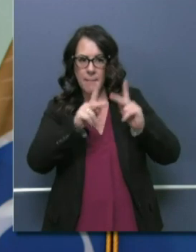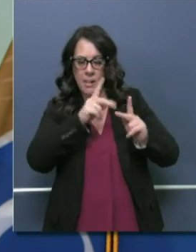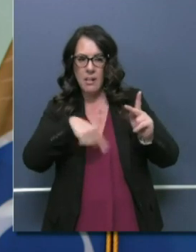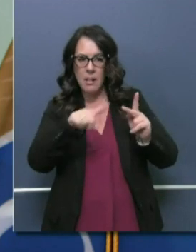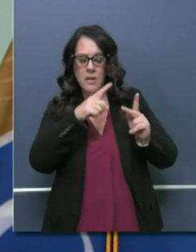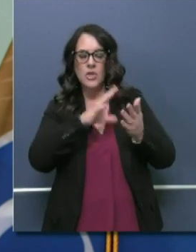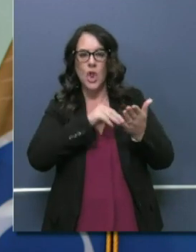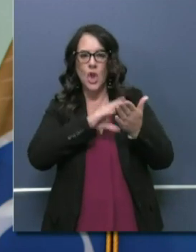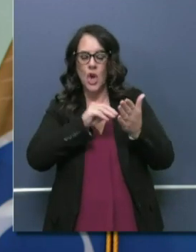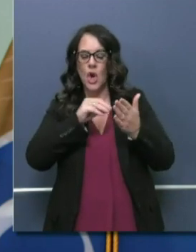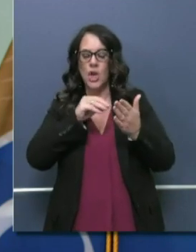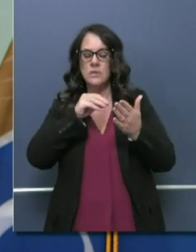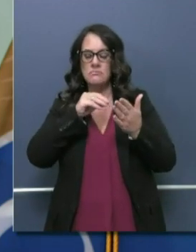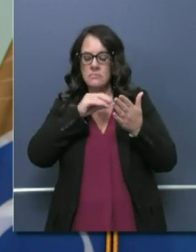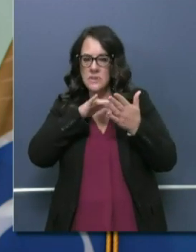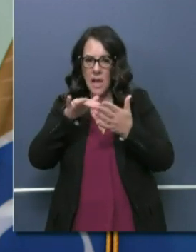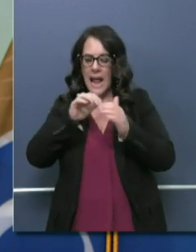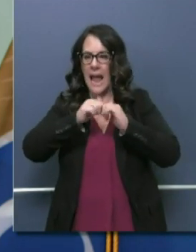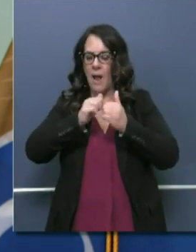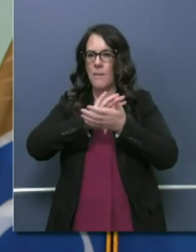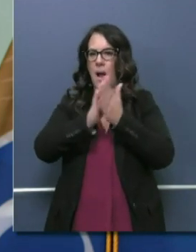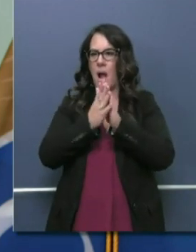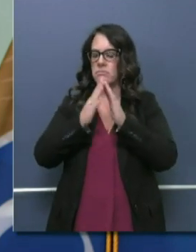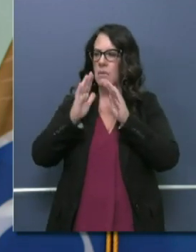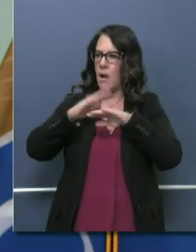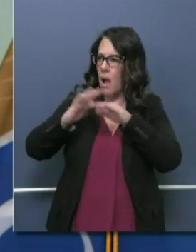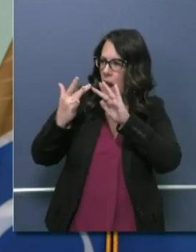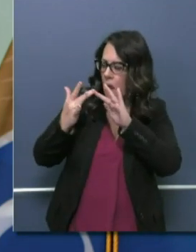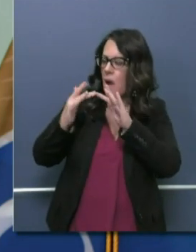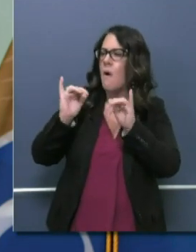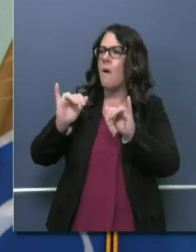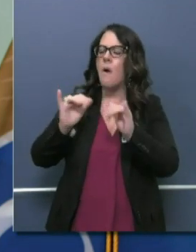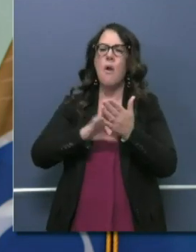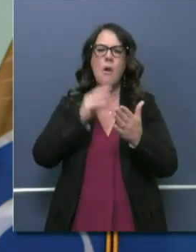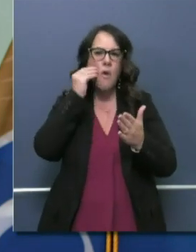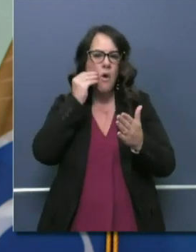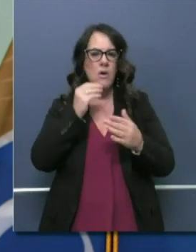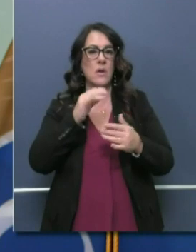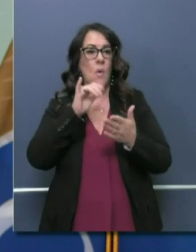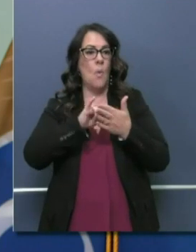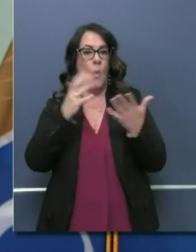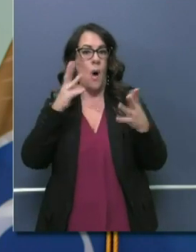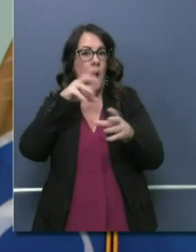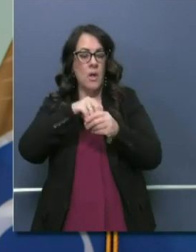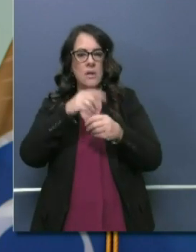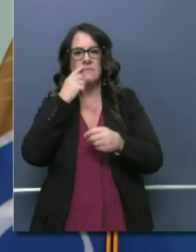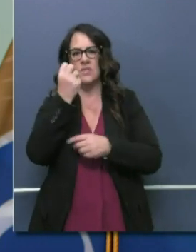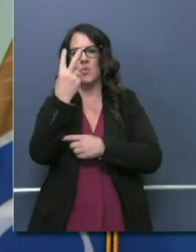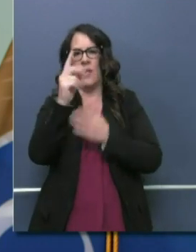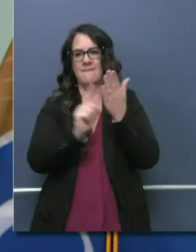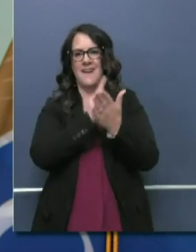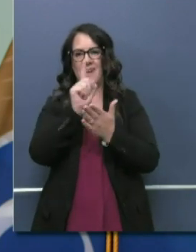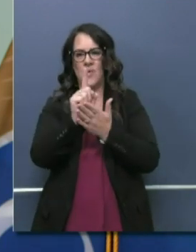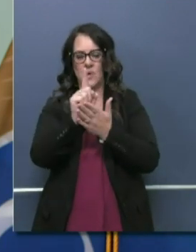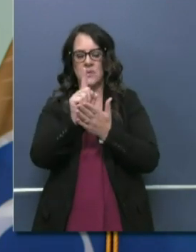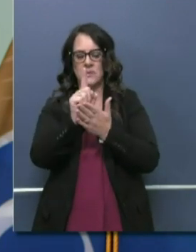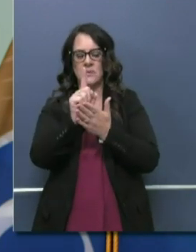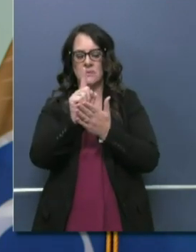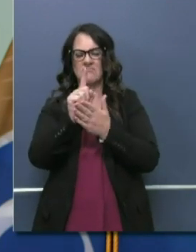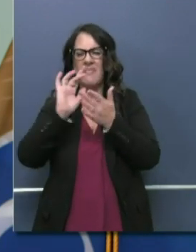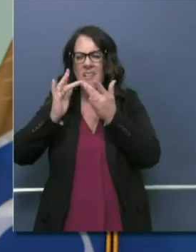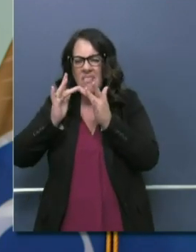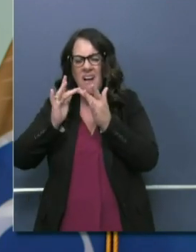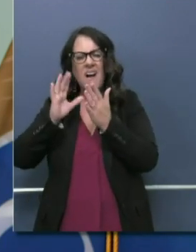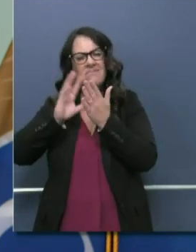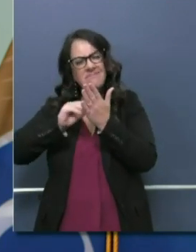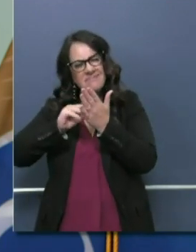of 3,000. A virtual training academy that will include 12 hours of online instruction, 8 hours